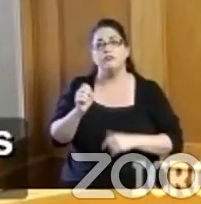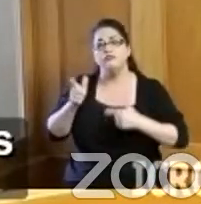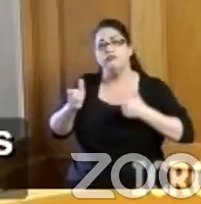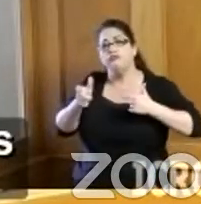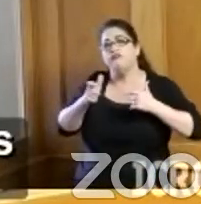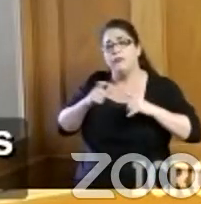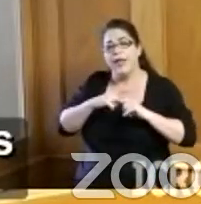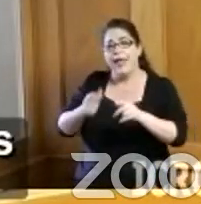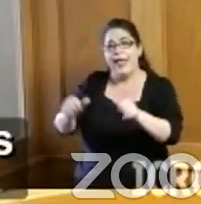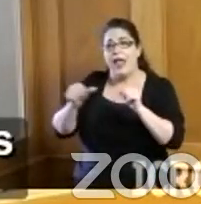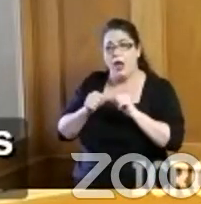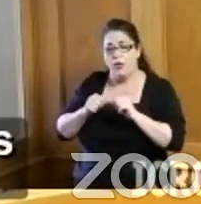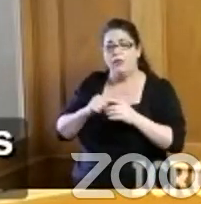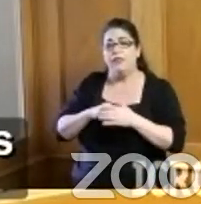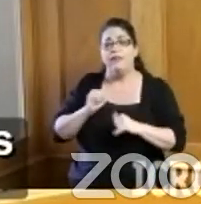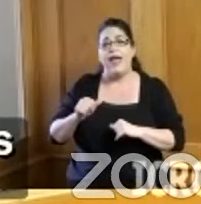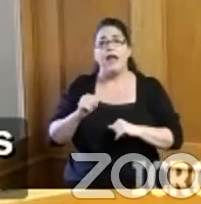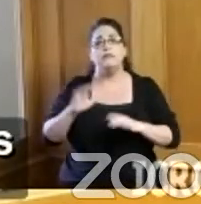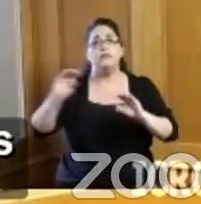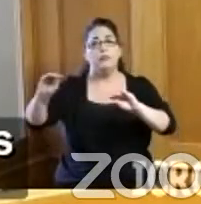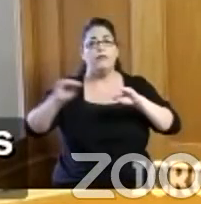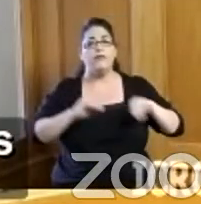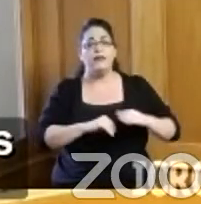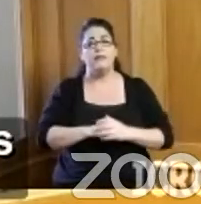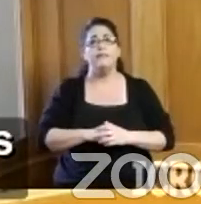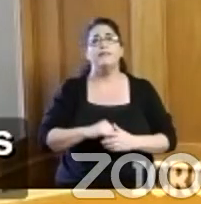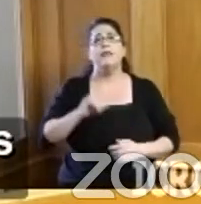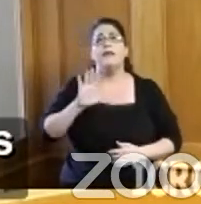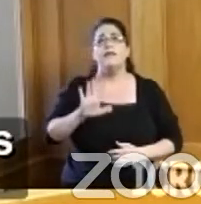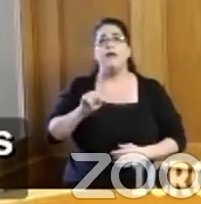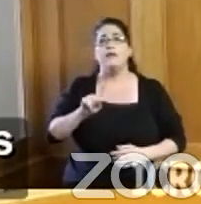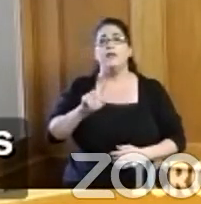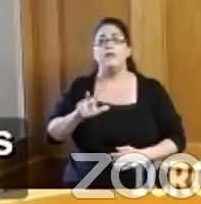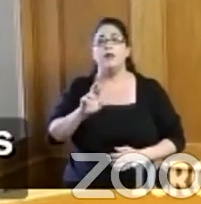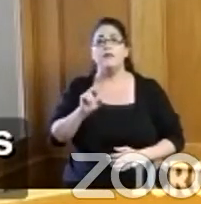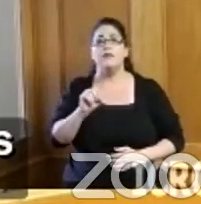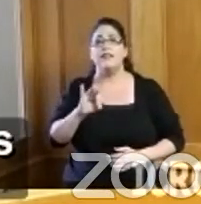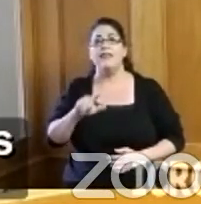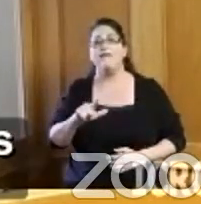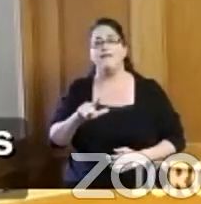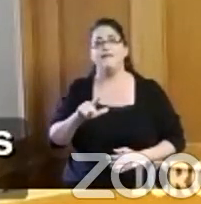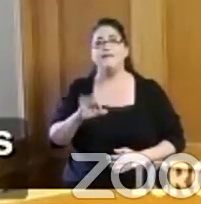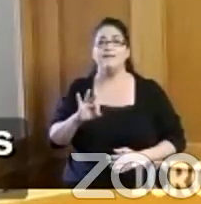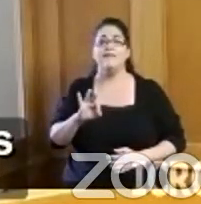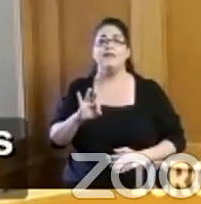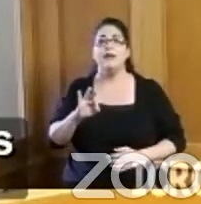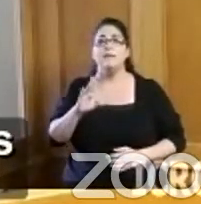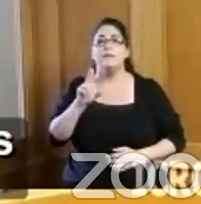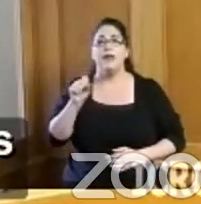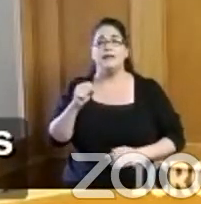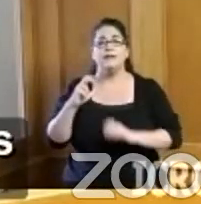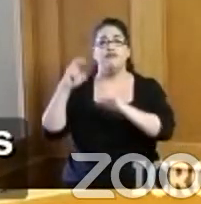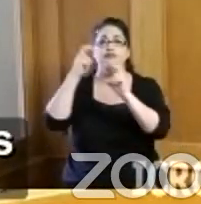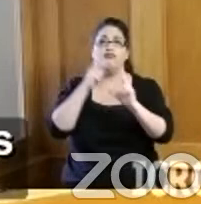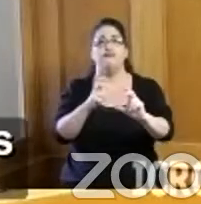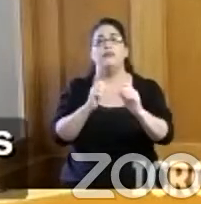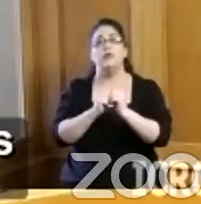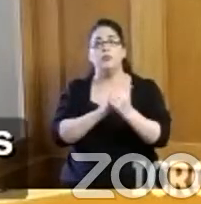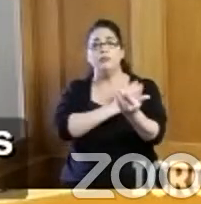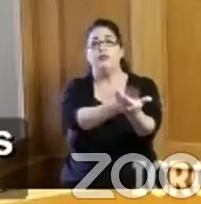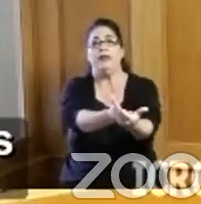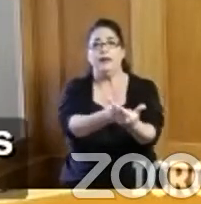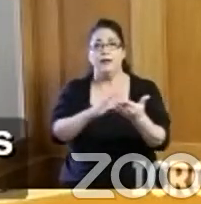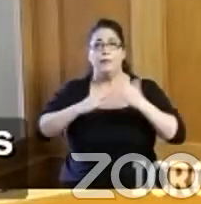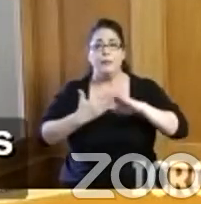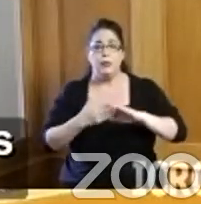acquiring and operating and promoting the 513 relief bus, or what we've called the mobile tech bus, to get community outreach and health outreach out into